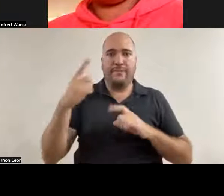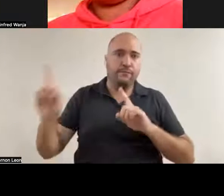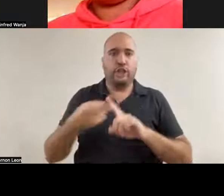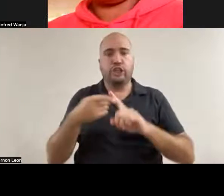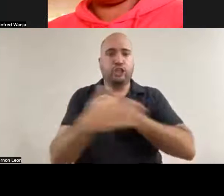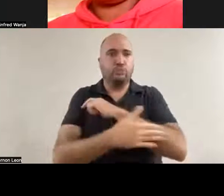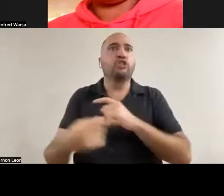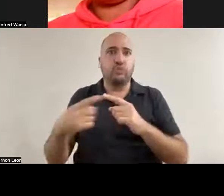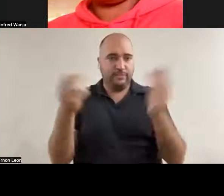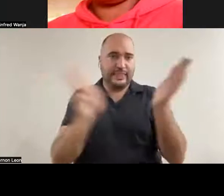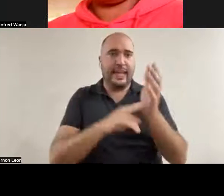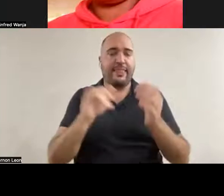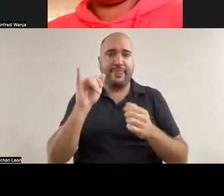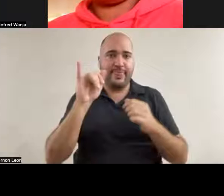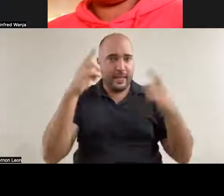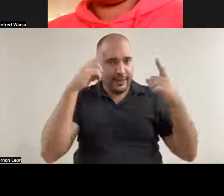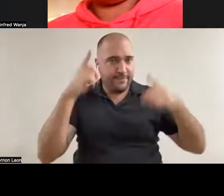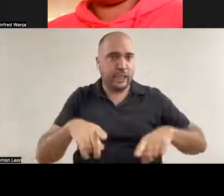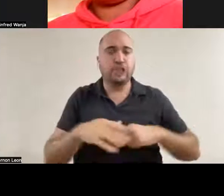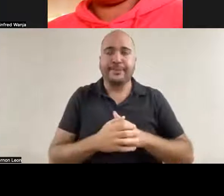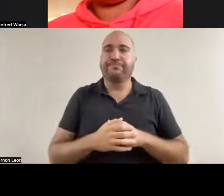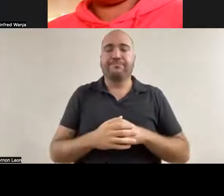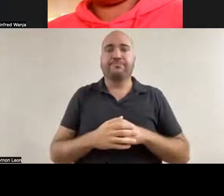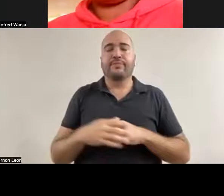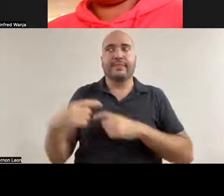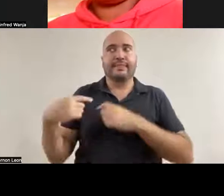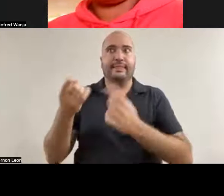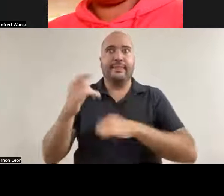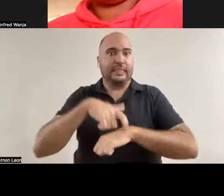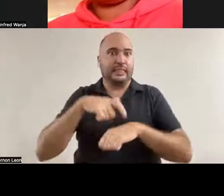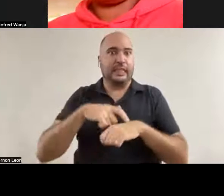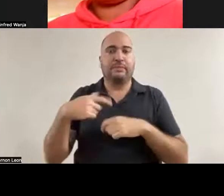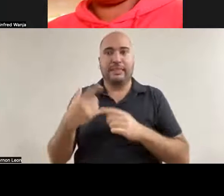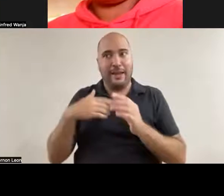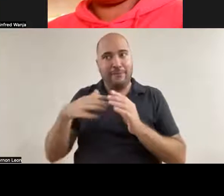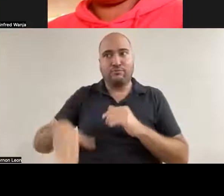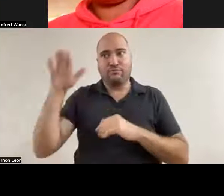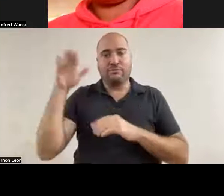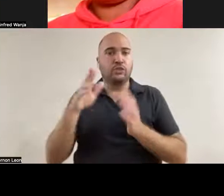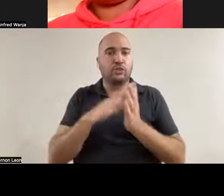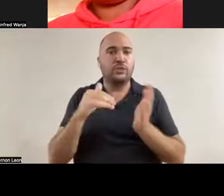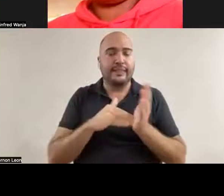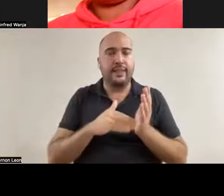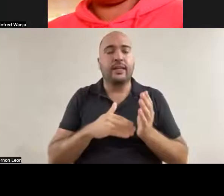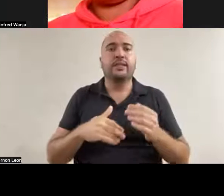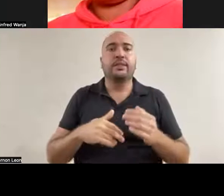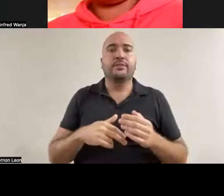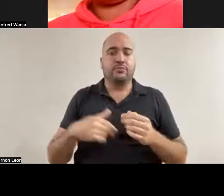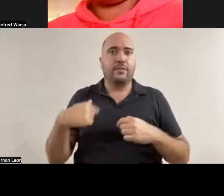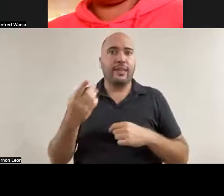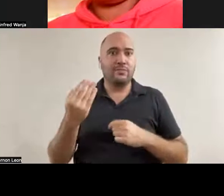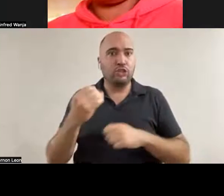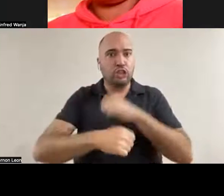to ratify the convention. Now, since then, and this is the time when I've been growing up in New Zealand, over the last 14 years,